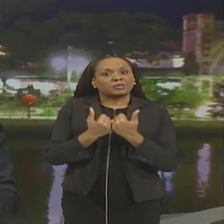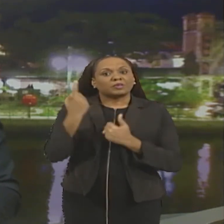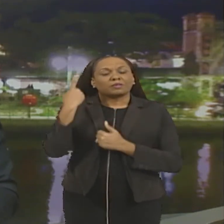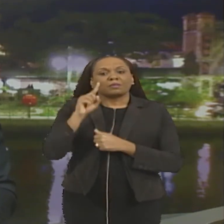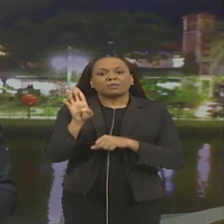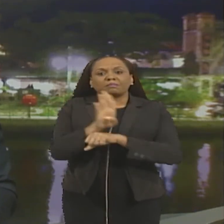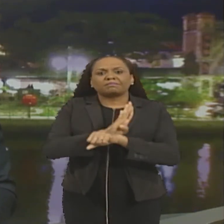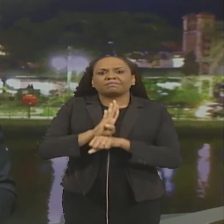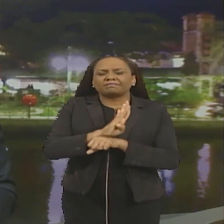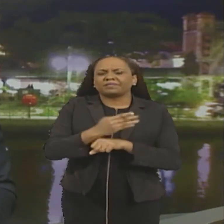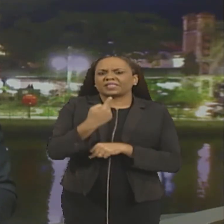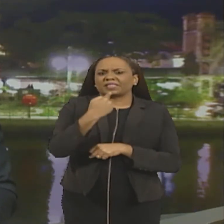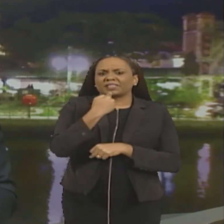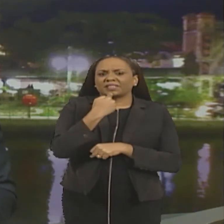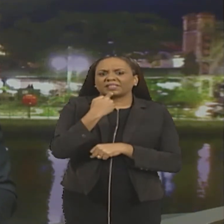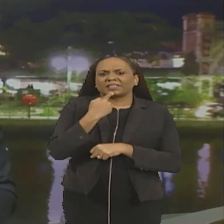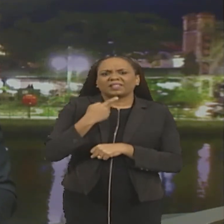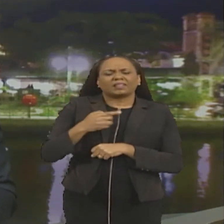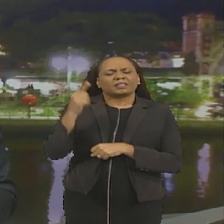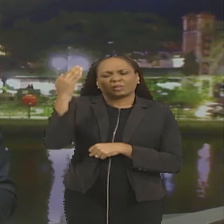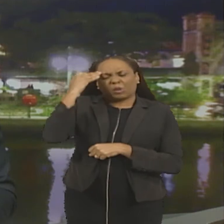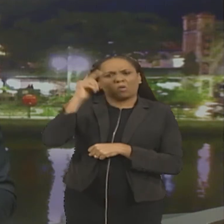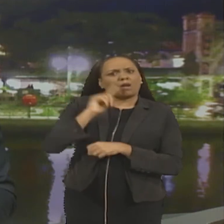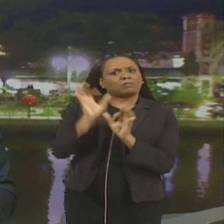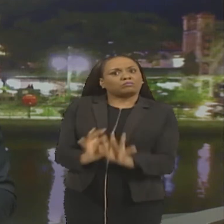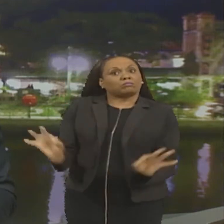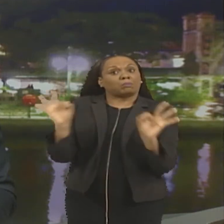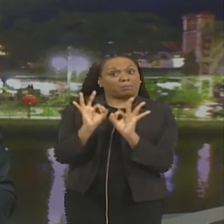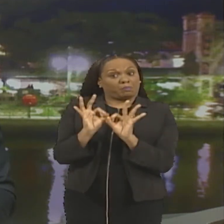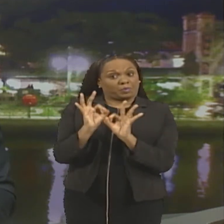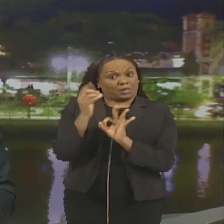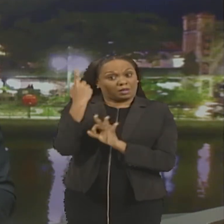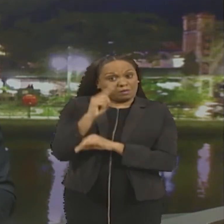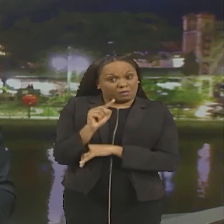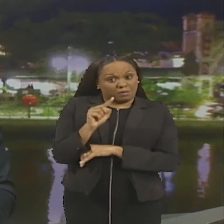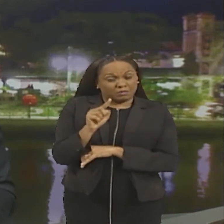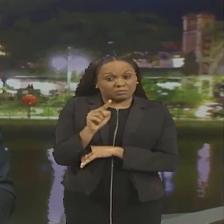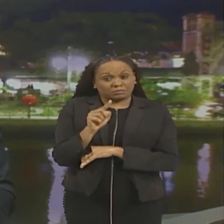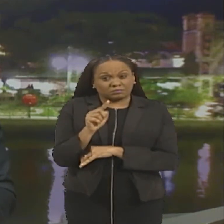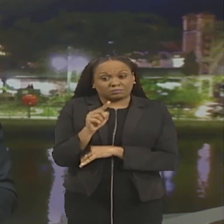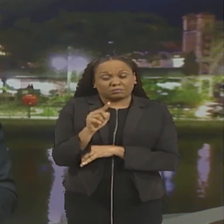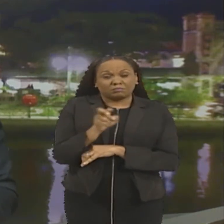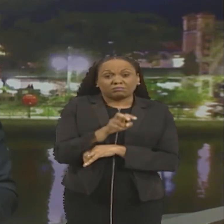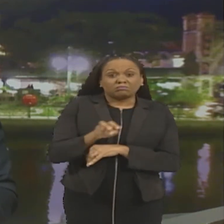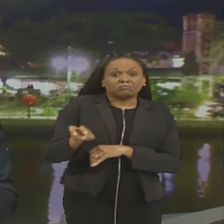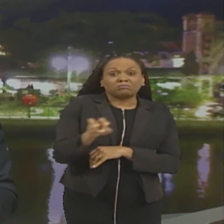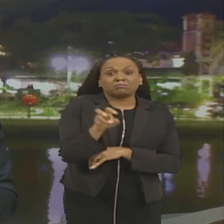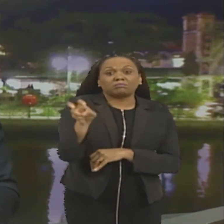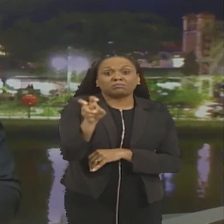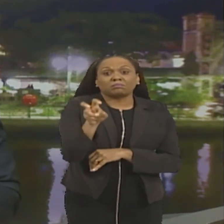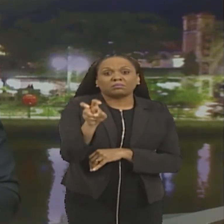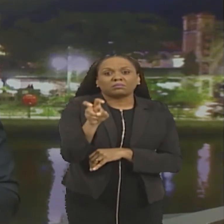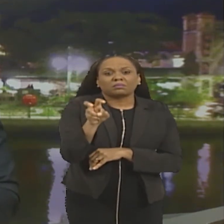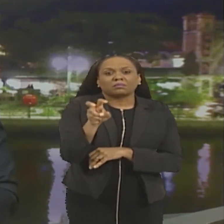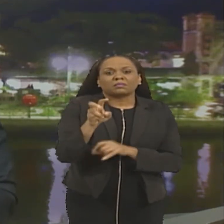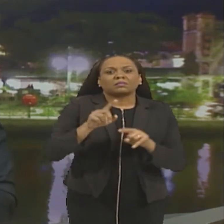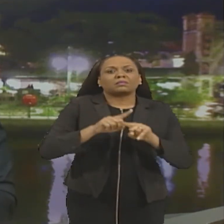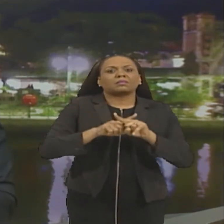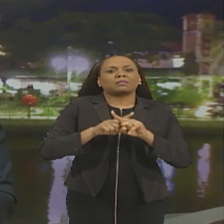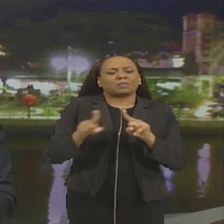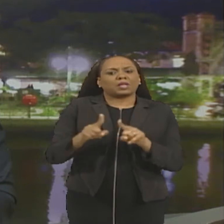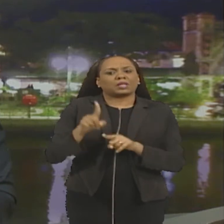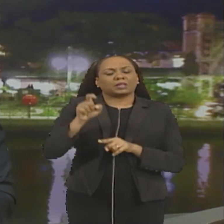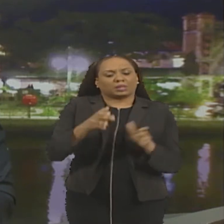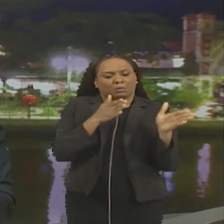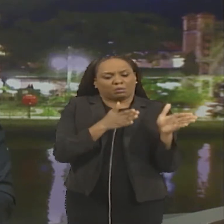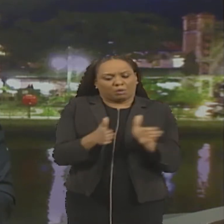Holder, says the GIAB recognizes the importance of the PSVs to the island, but it thinks its efforts to bring